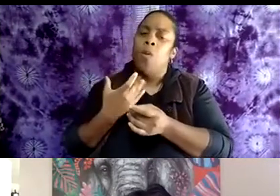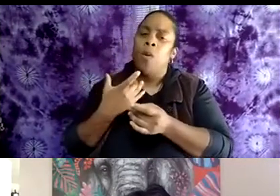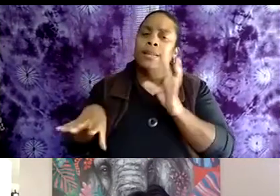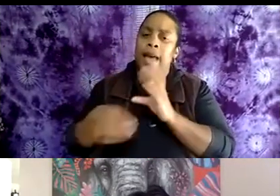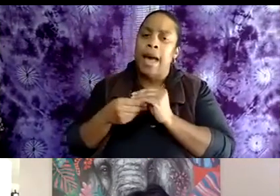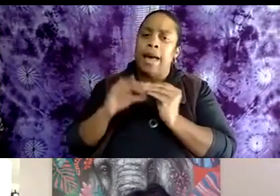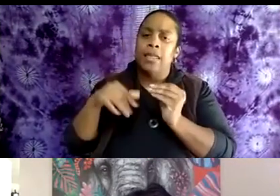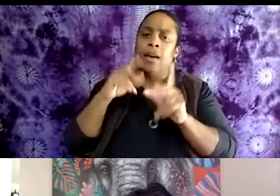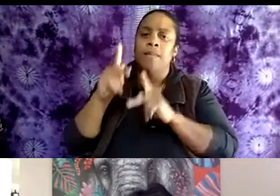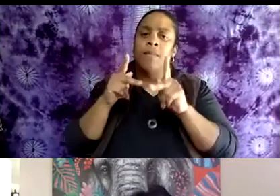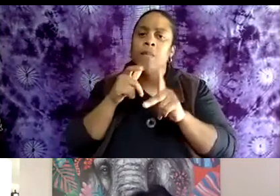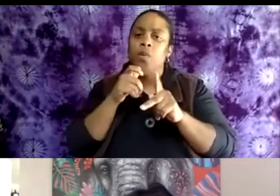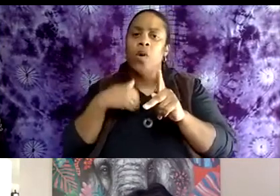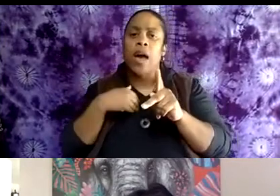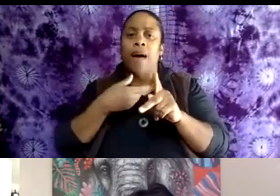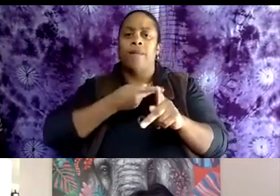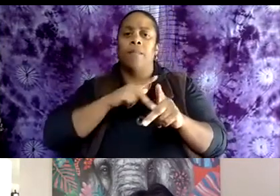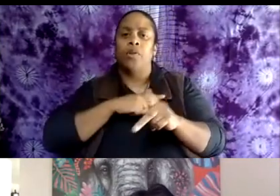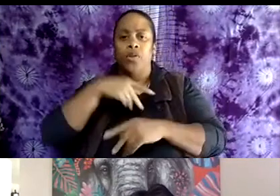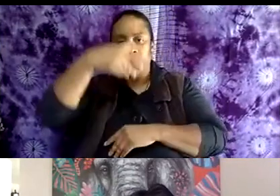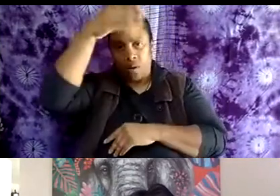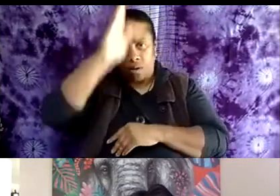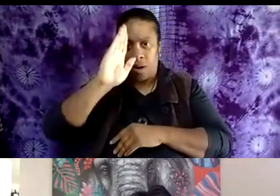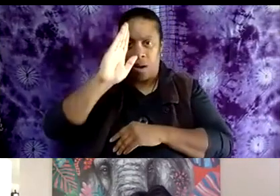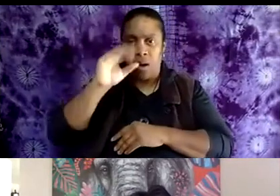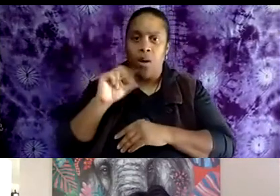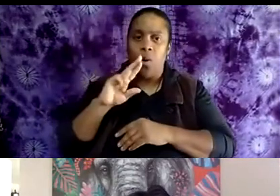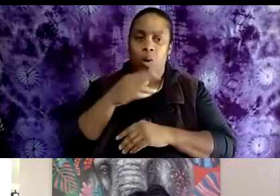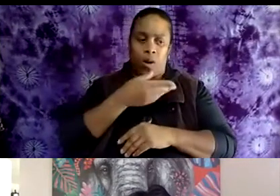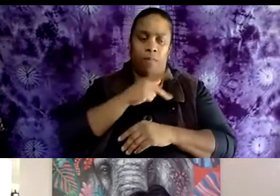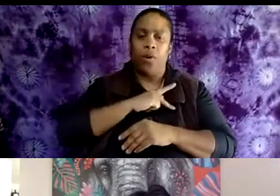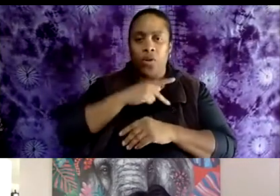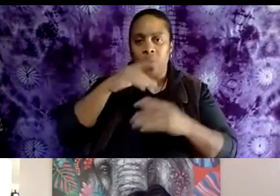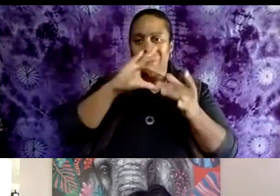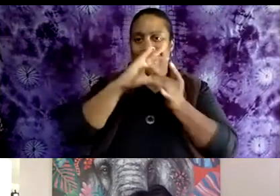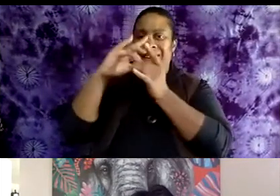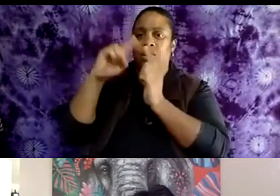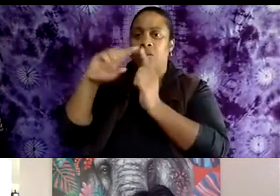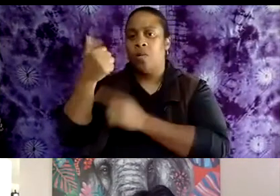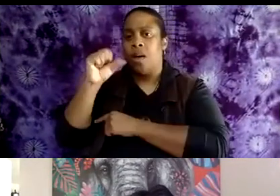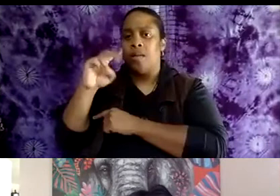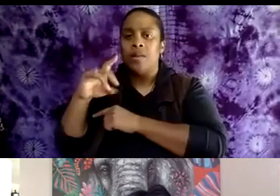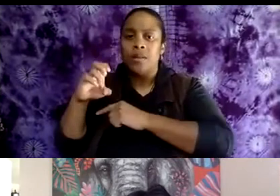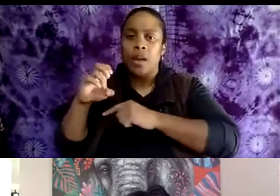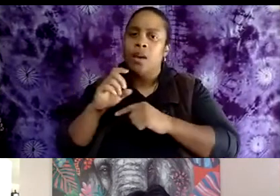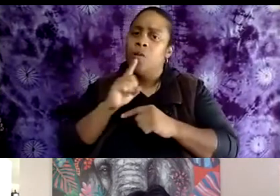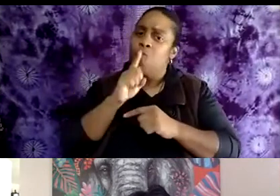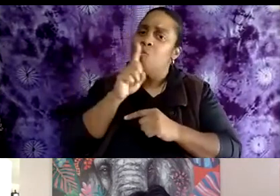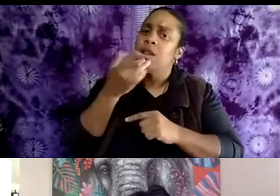have a personal God or that personal connection to the other side are very